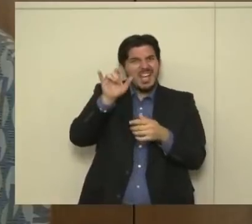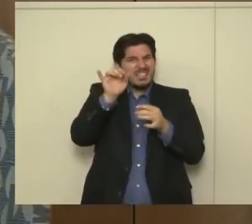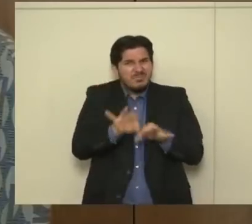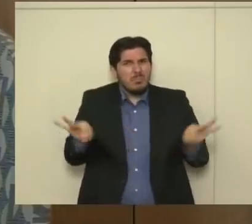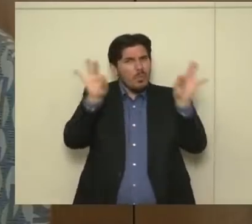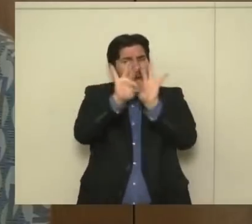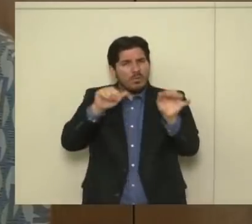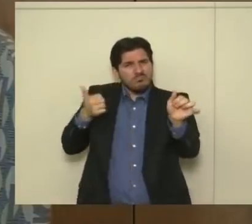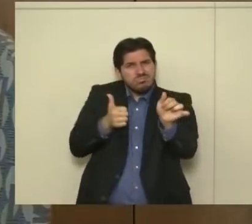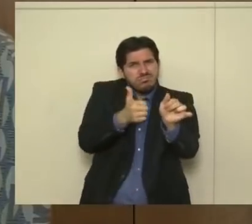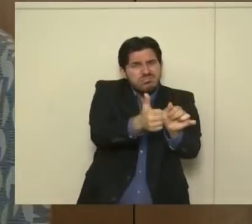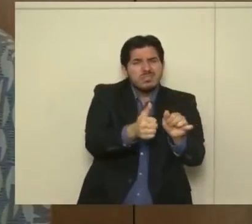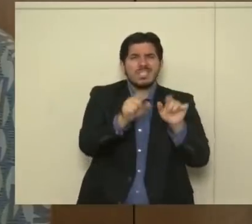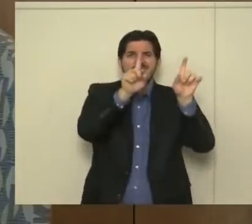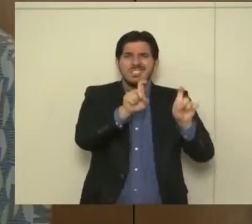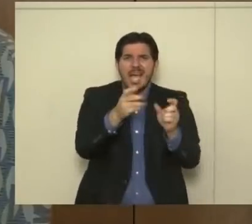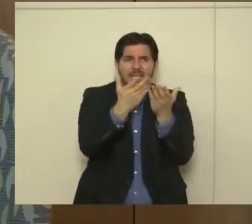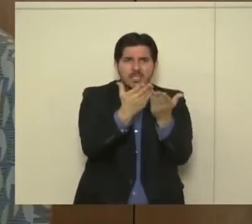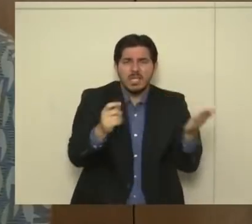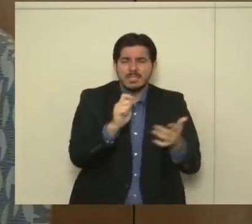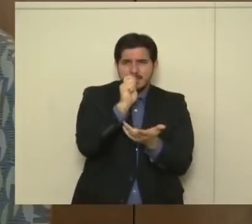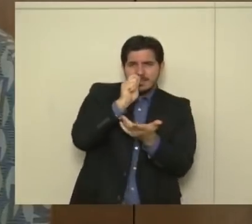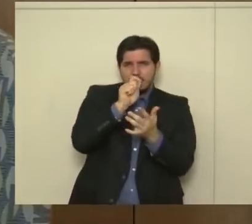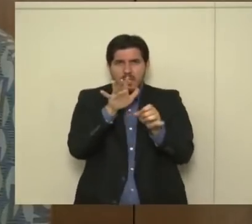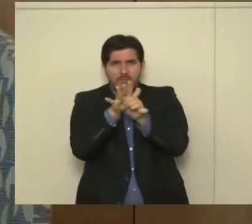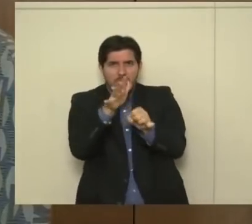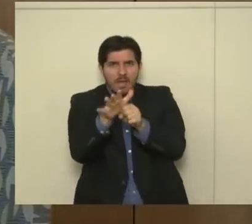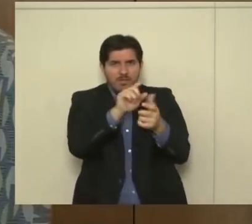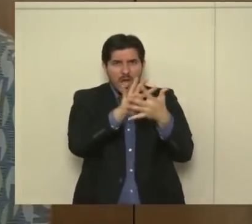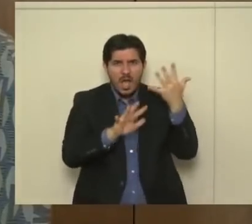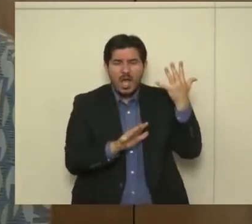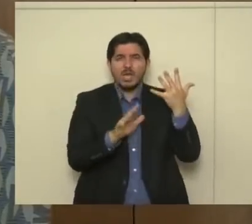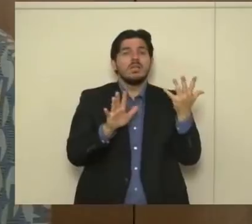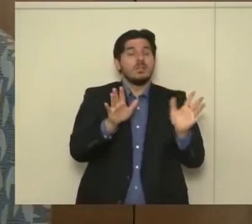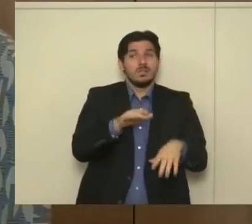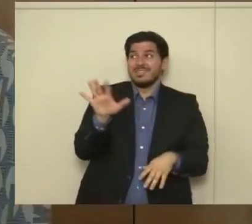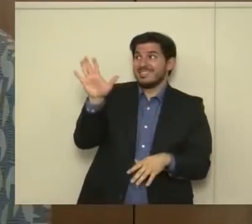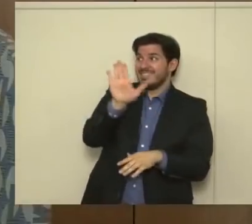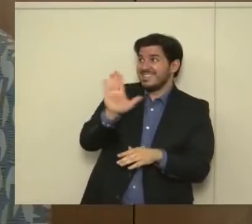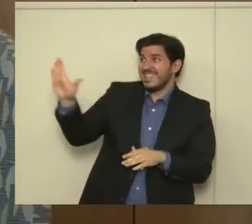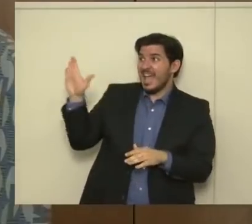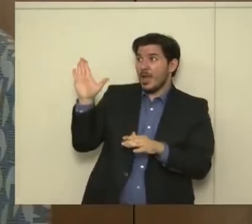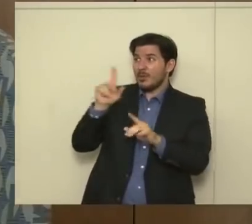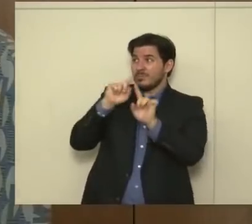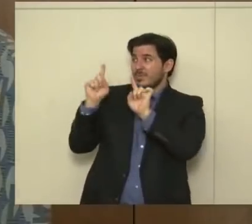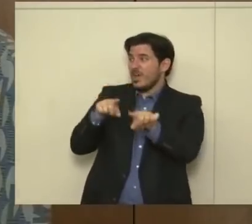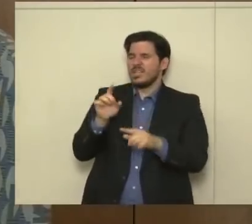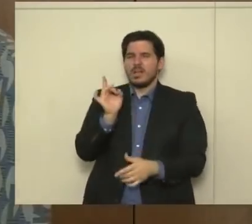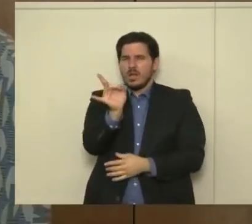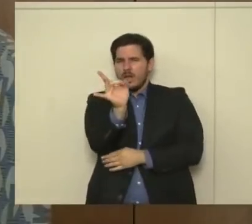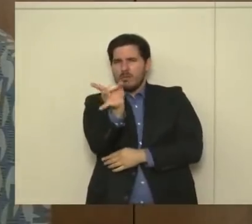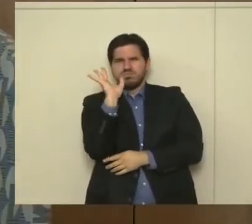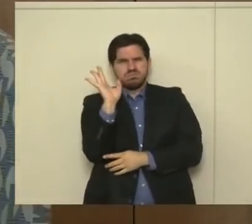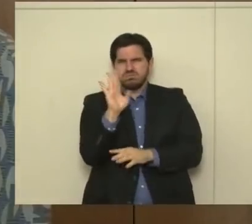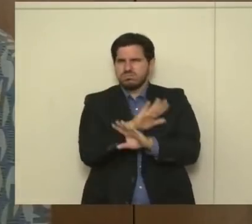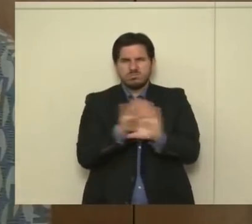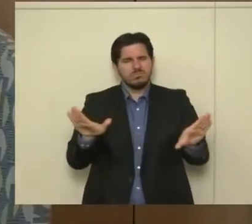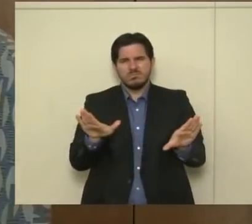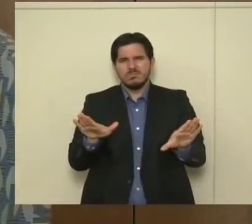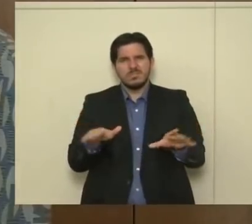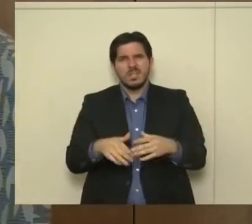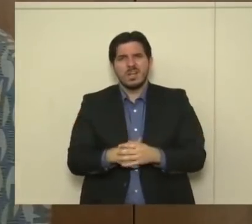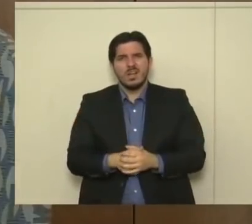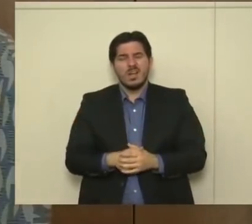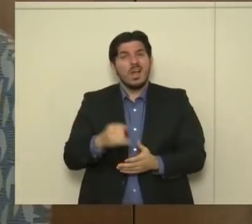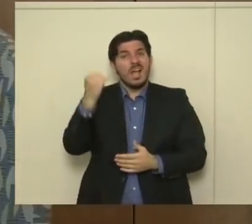That's what I think is going on, and I find it appalling, because if we don't have public confidence in what we're doing, it's